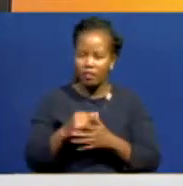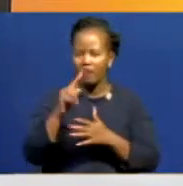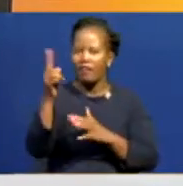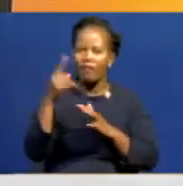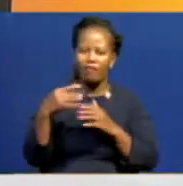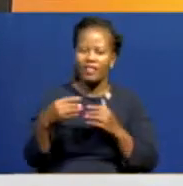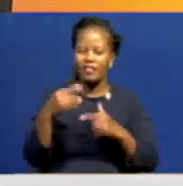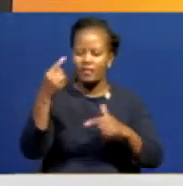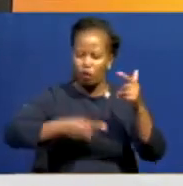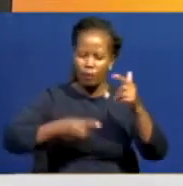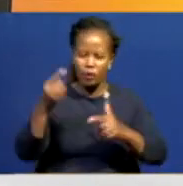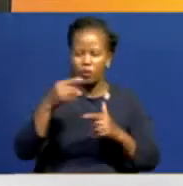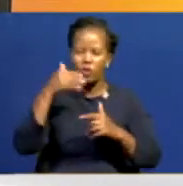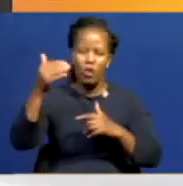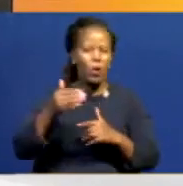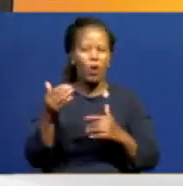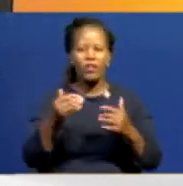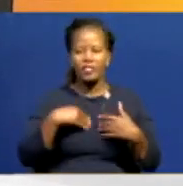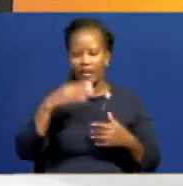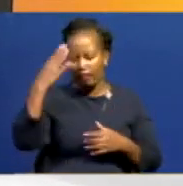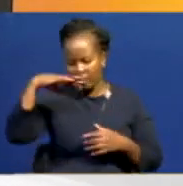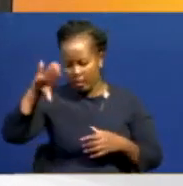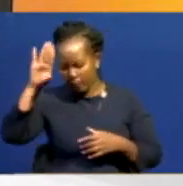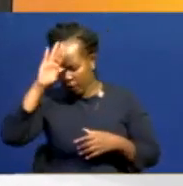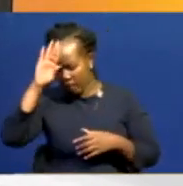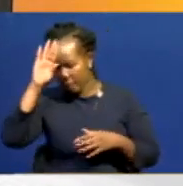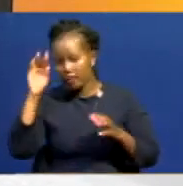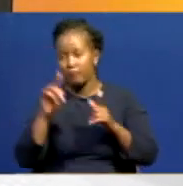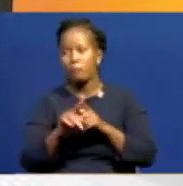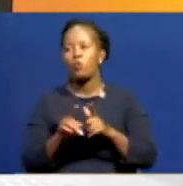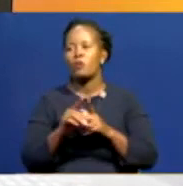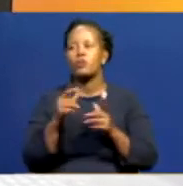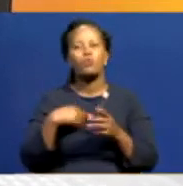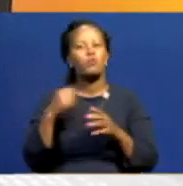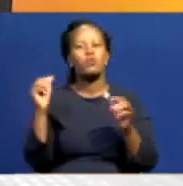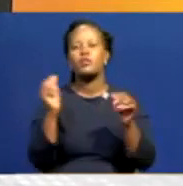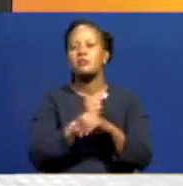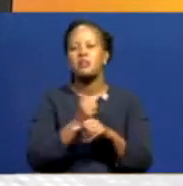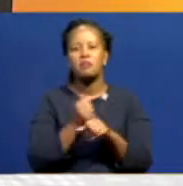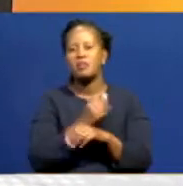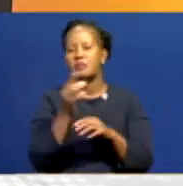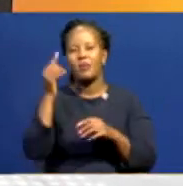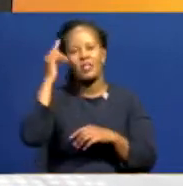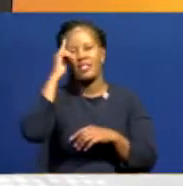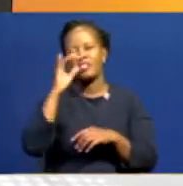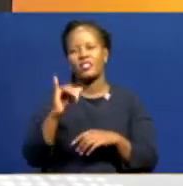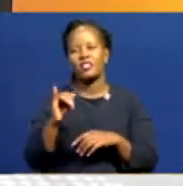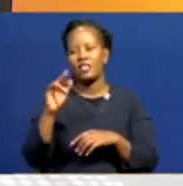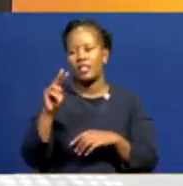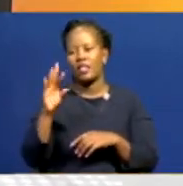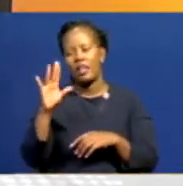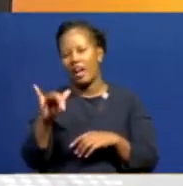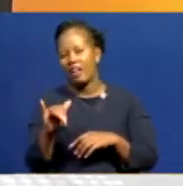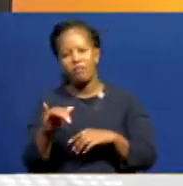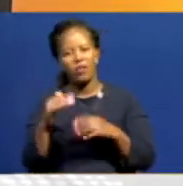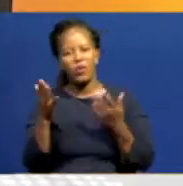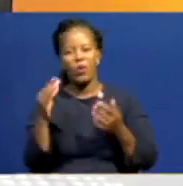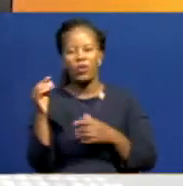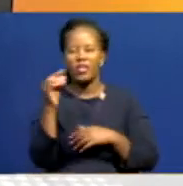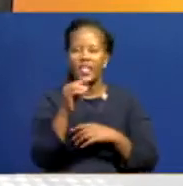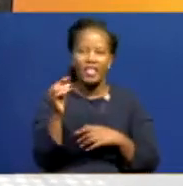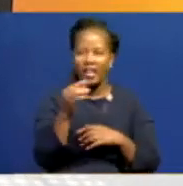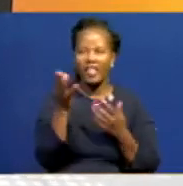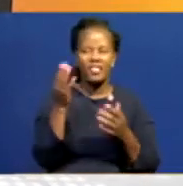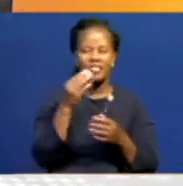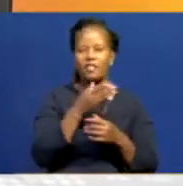know, it's a disappointment. Mm-hmm. Mm-hmm. And I cannot say the Ivory Coast or Ghana, they won't Nigeria, do well. Nigeria, won't